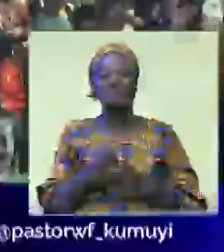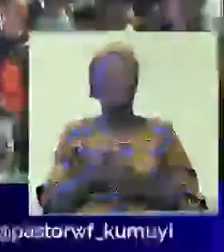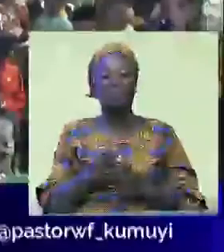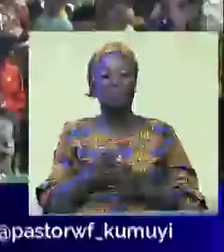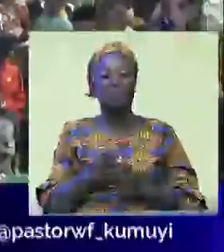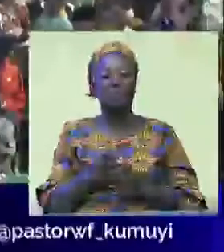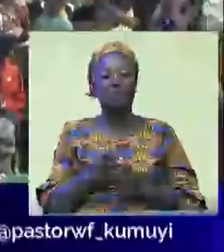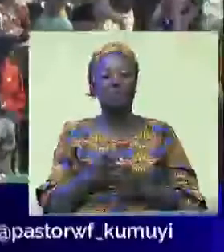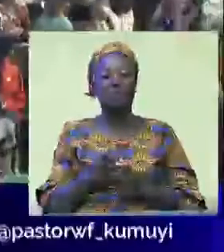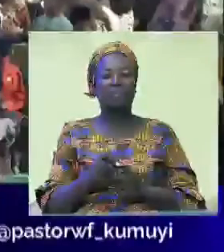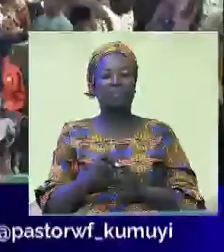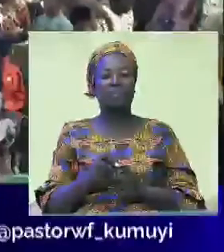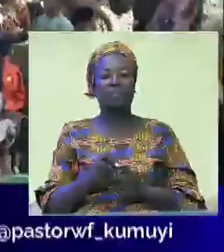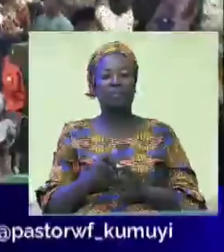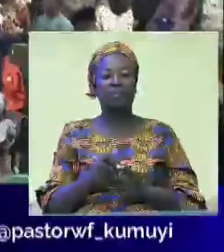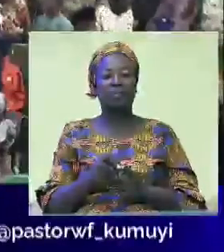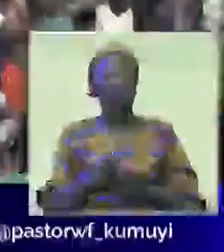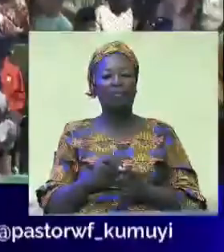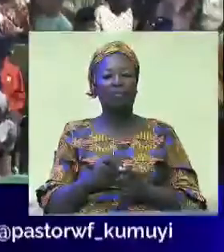too.